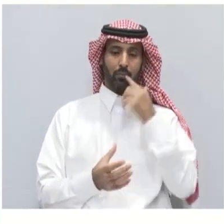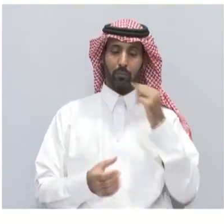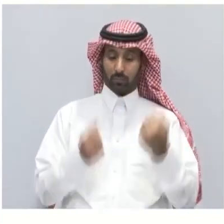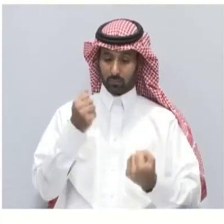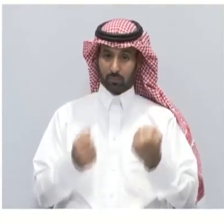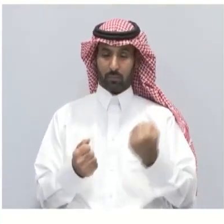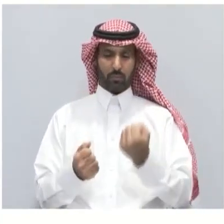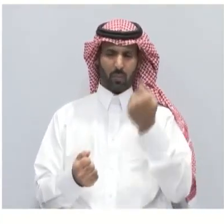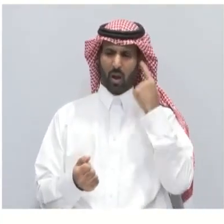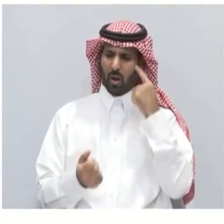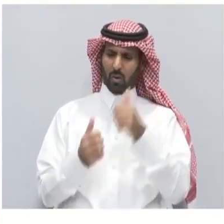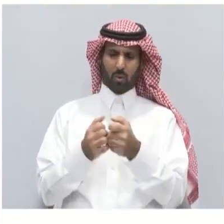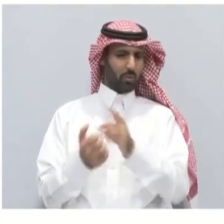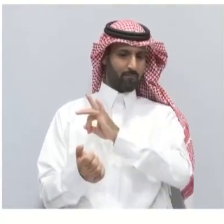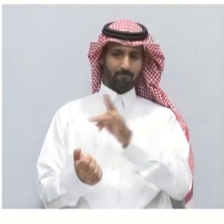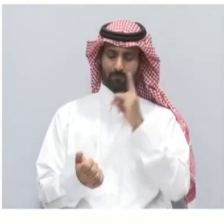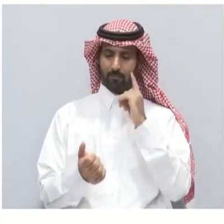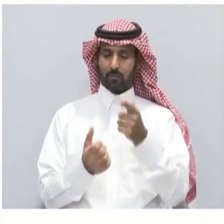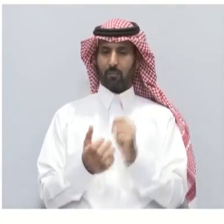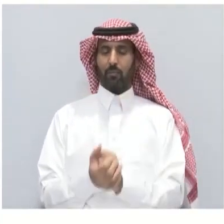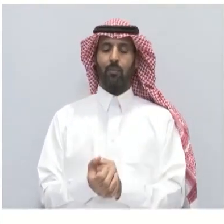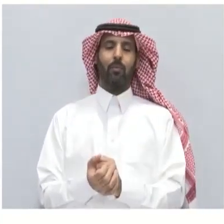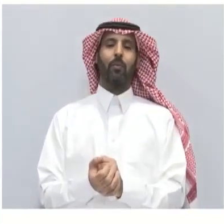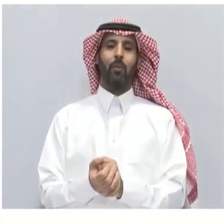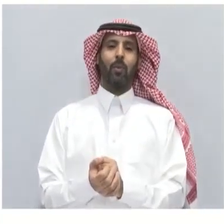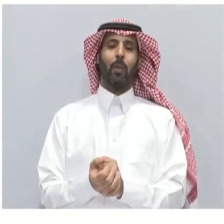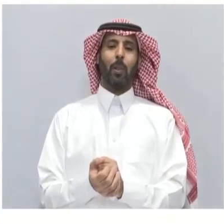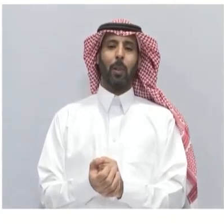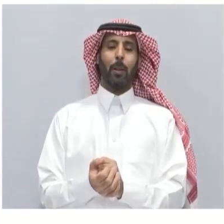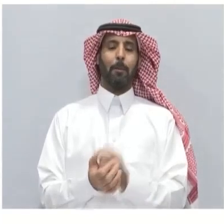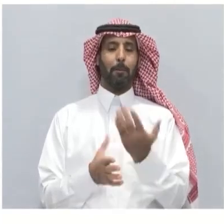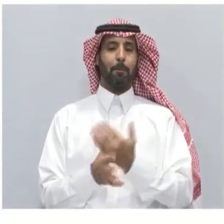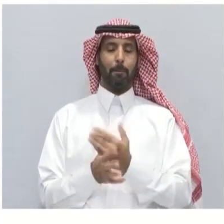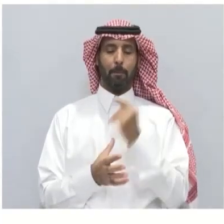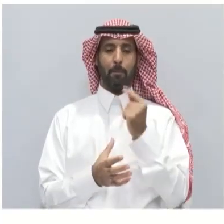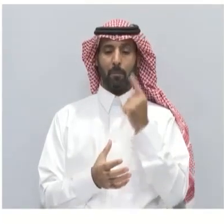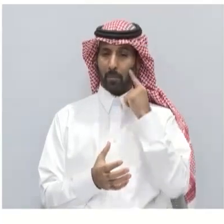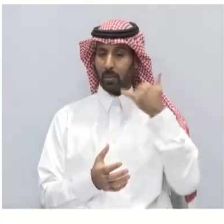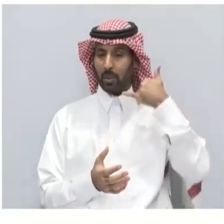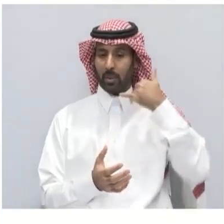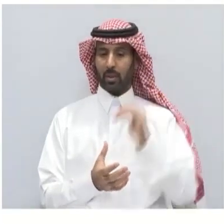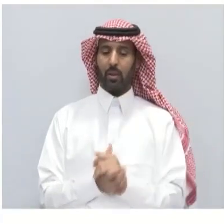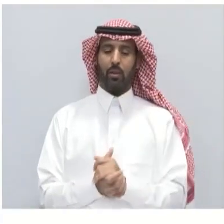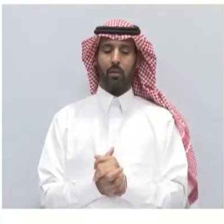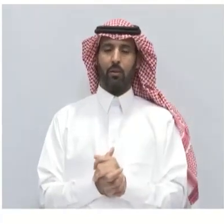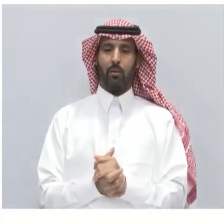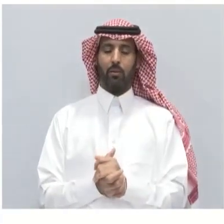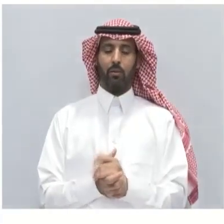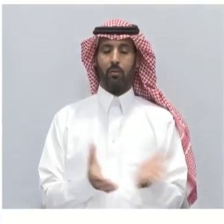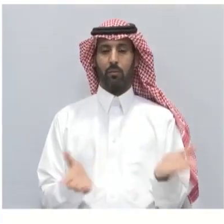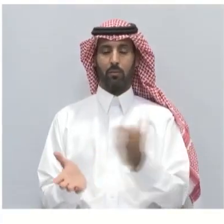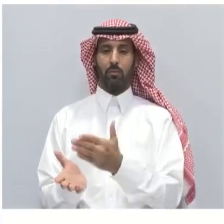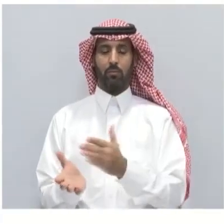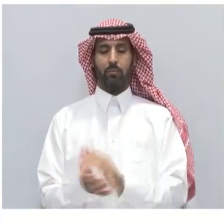car driving and he probably won't check his text messages. That's why I prefer to call him. So let's jump to